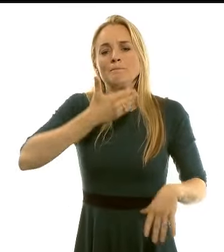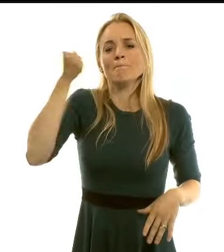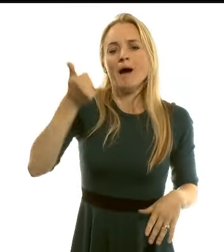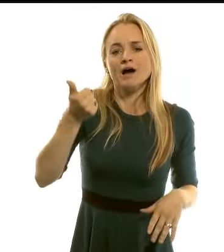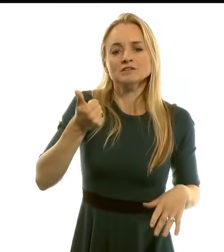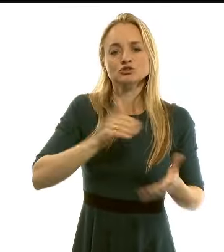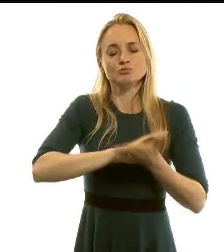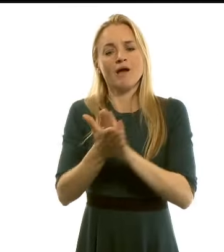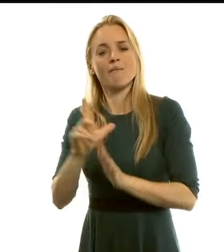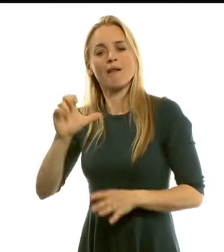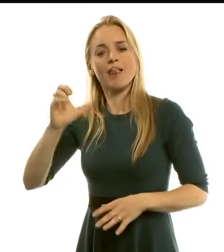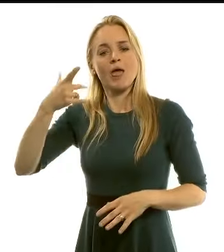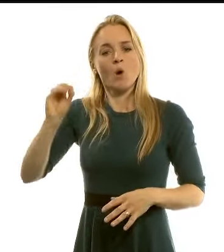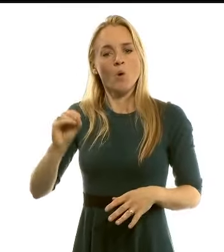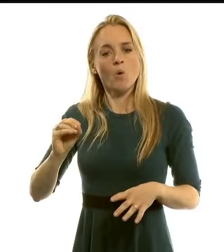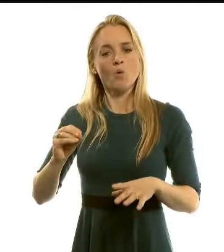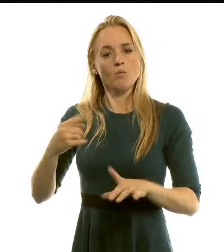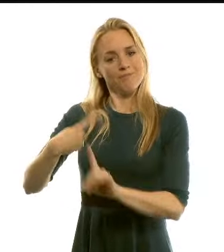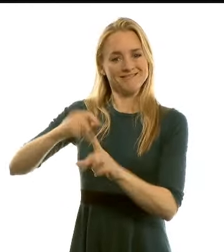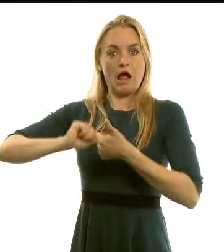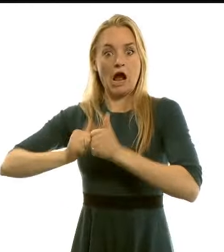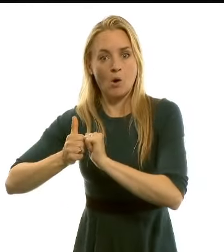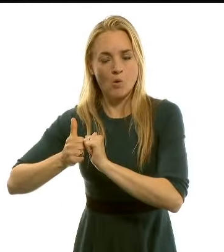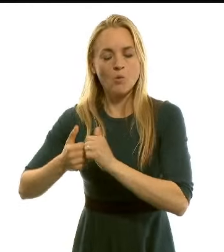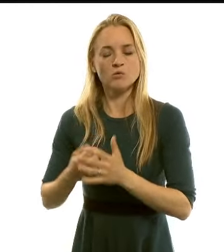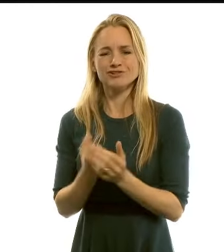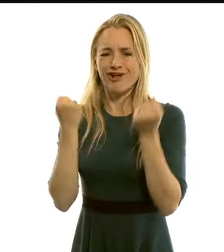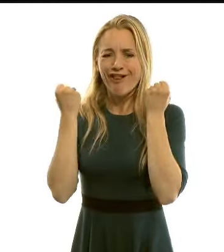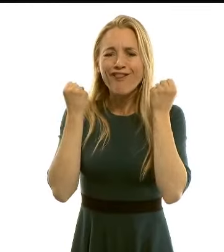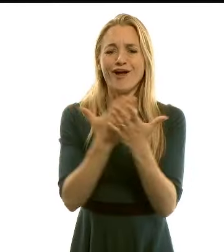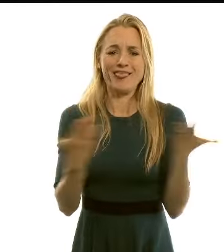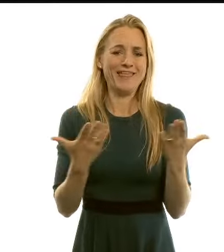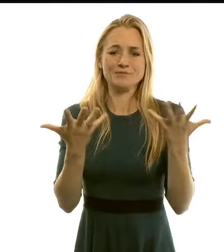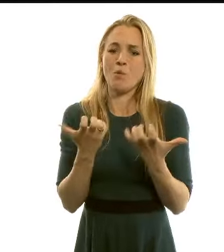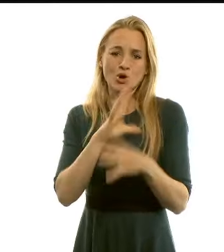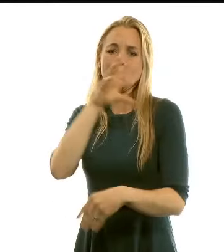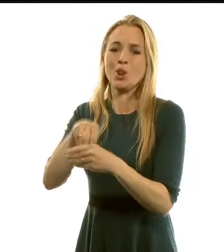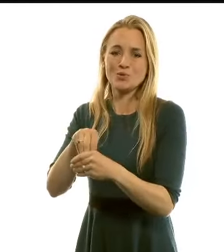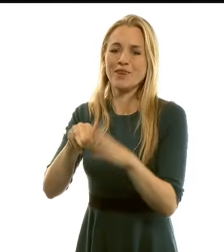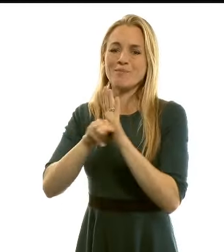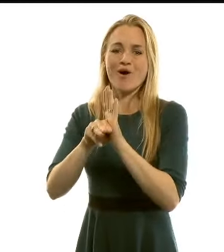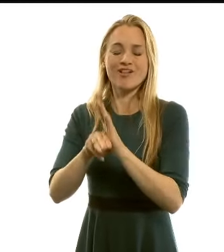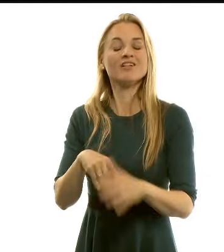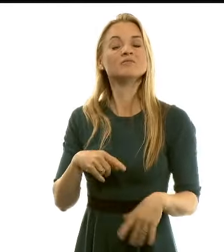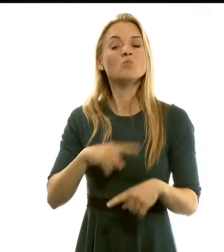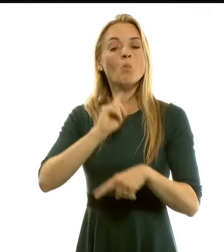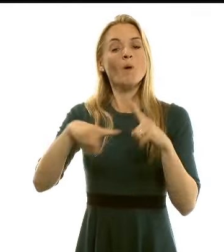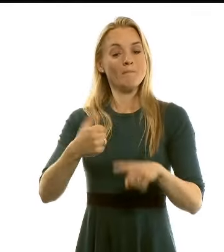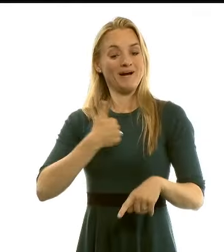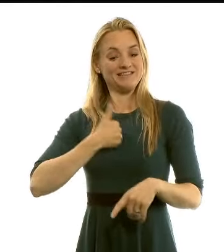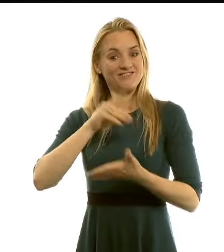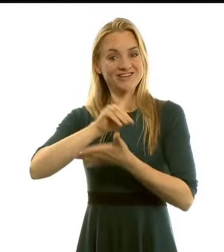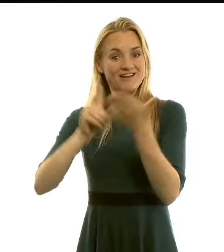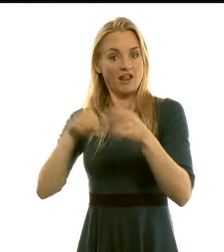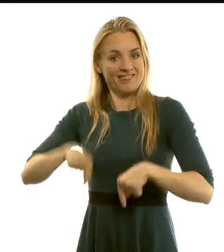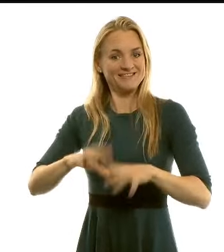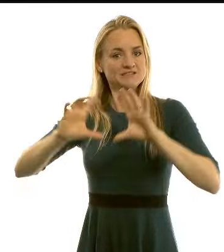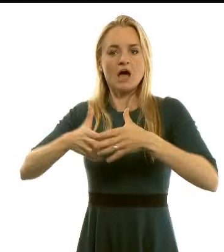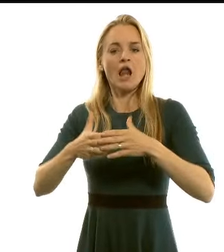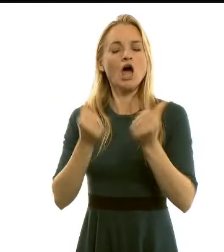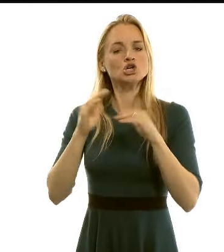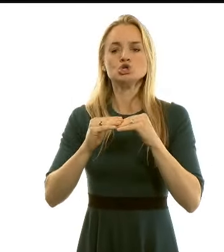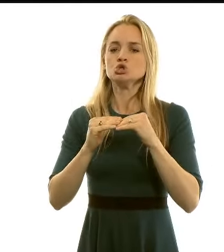format. And yeah, again, there's so much stuff that we just want to include in the model. So actually, when I was designing this set, I had too many icons to put in, so I needed to